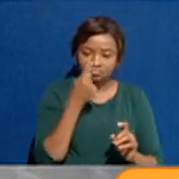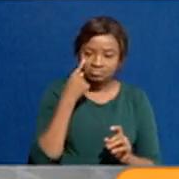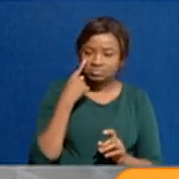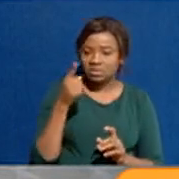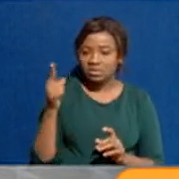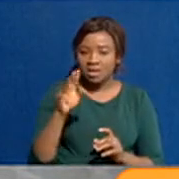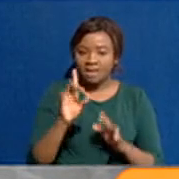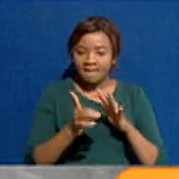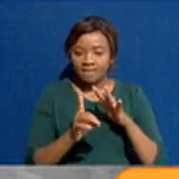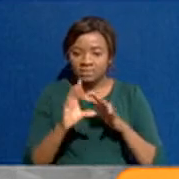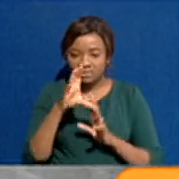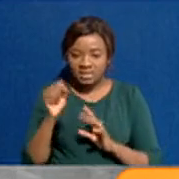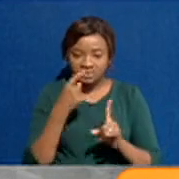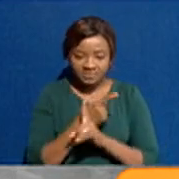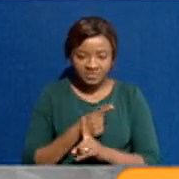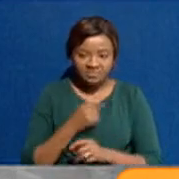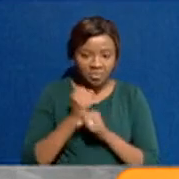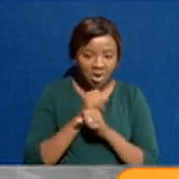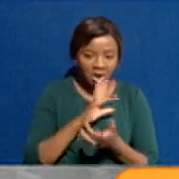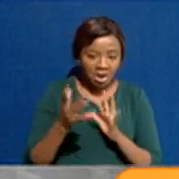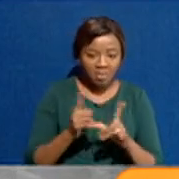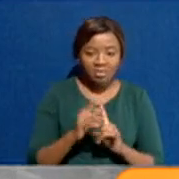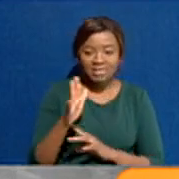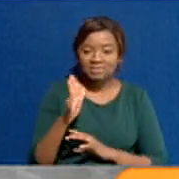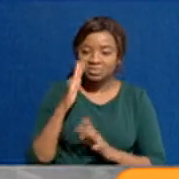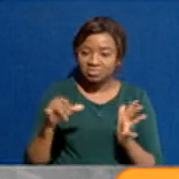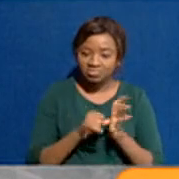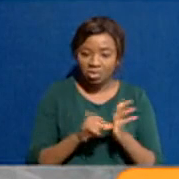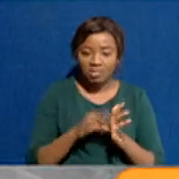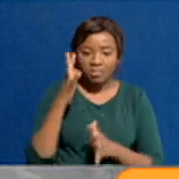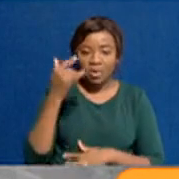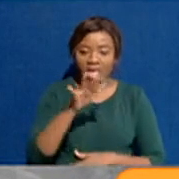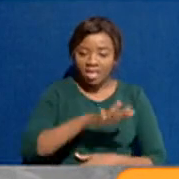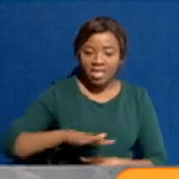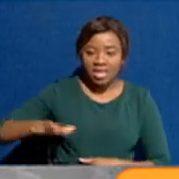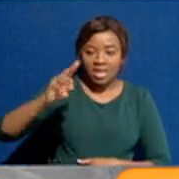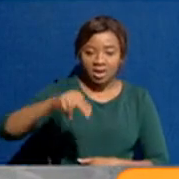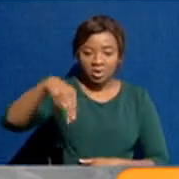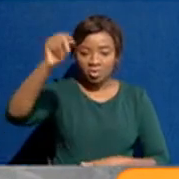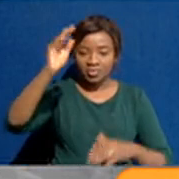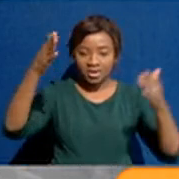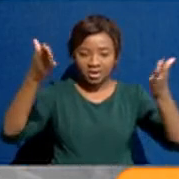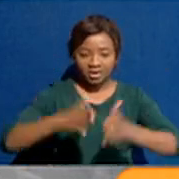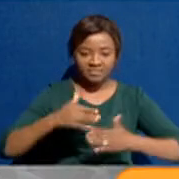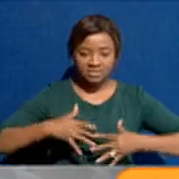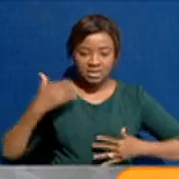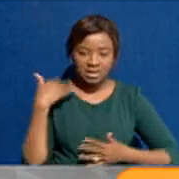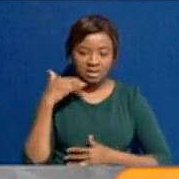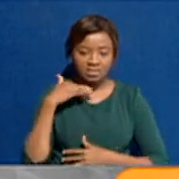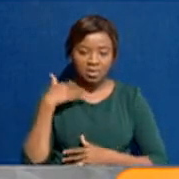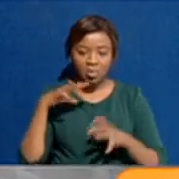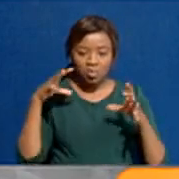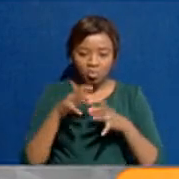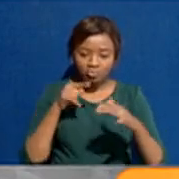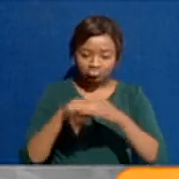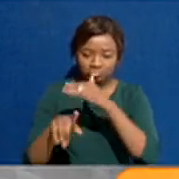ministers, and although insecurity remains a concern with bandits raining terror in the North Rift, Interior Cabinet Secretary